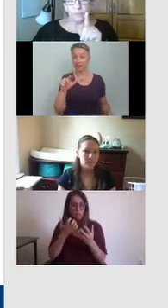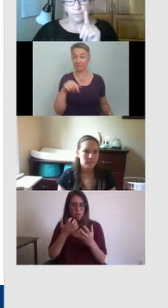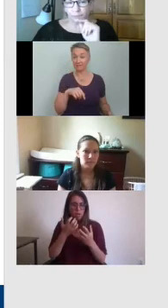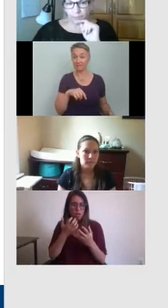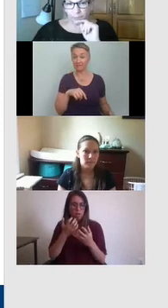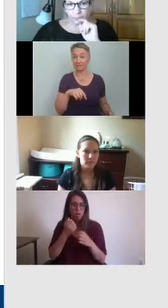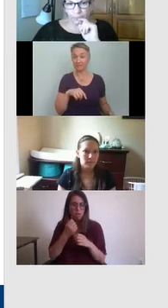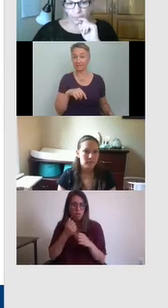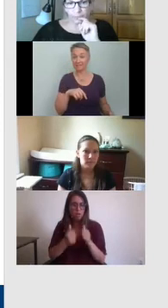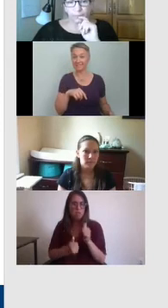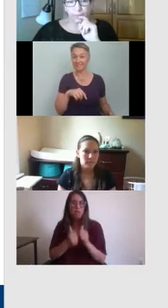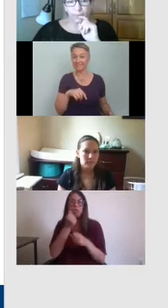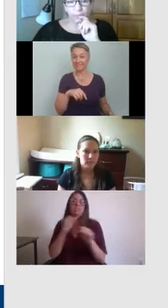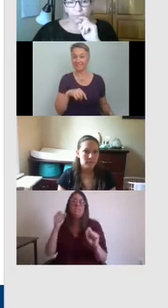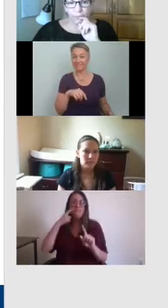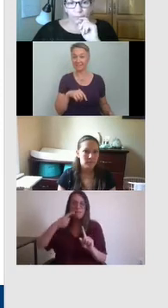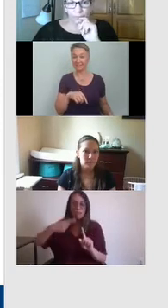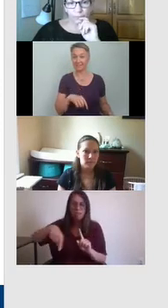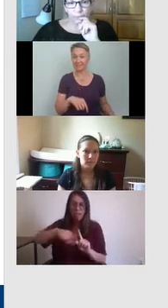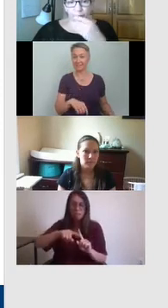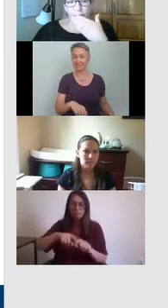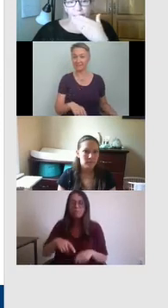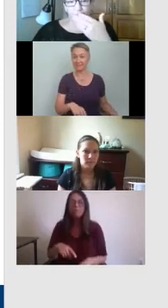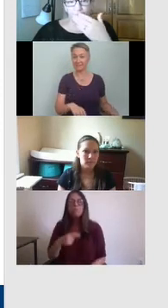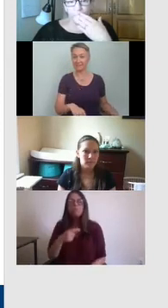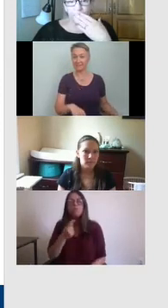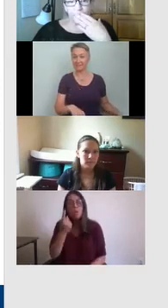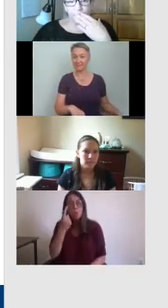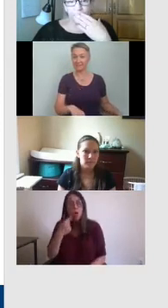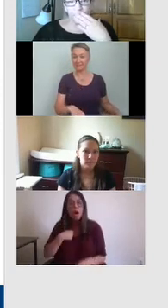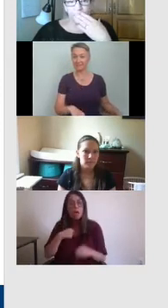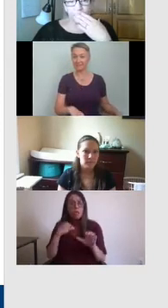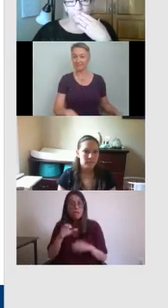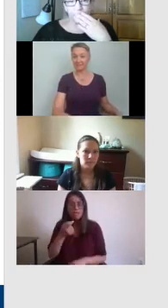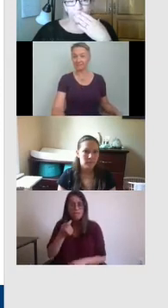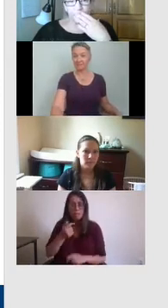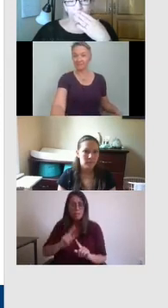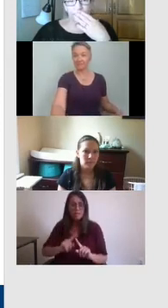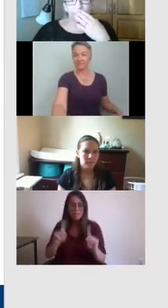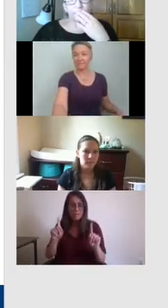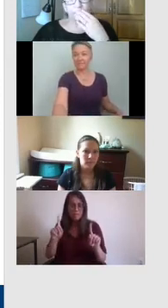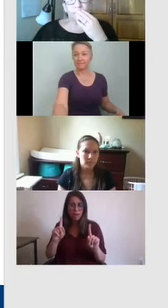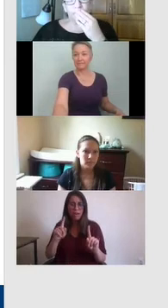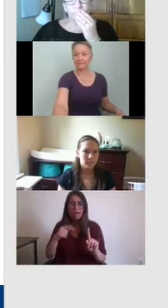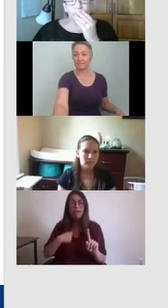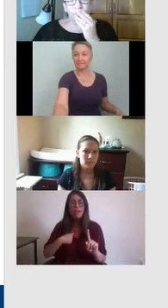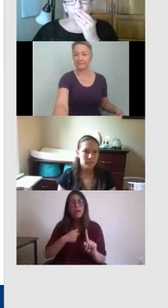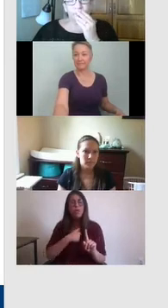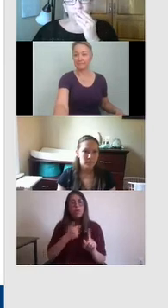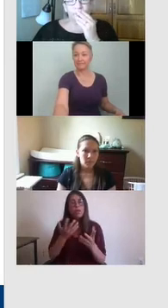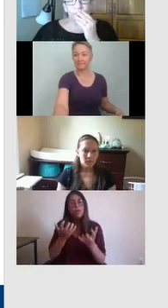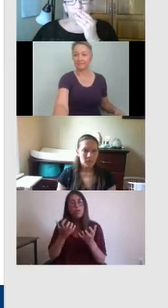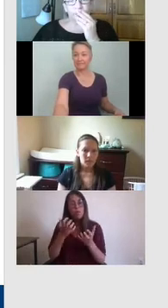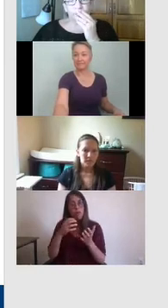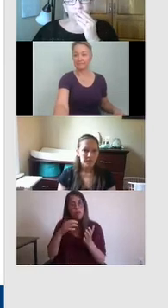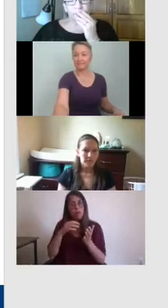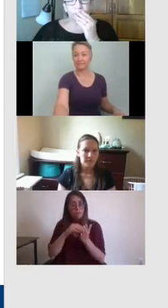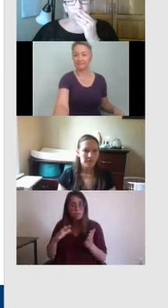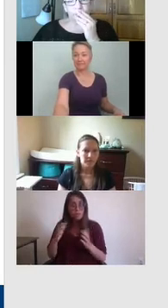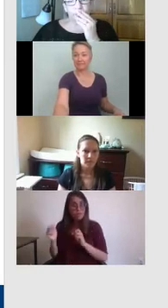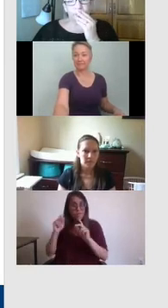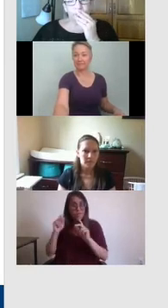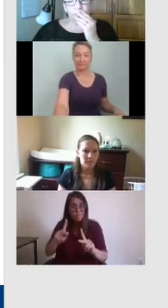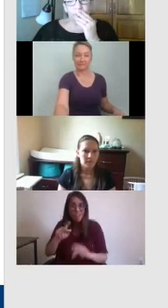The other thing that we did a little bit differently is that we're asking our students to come back on August